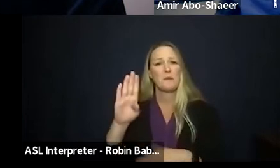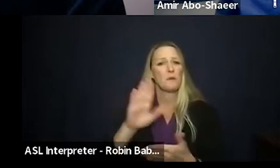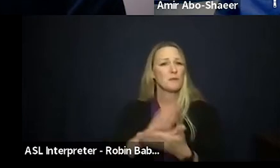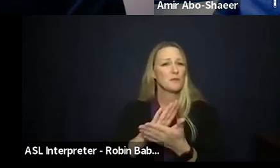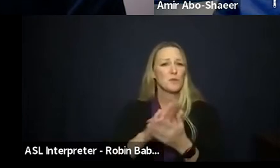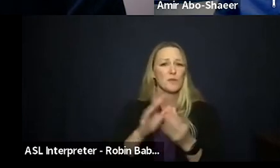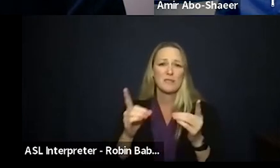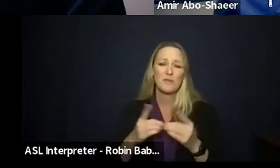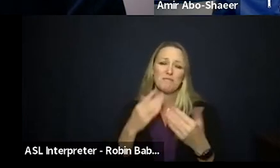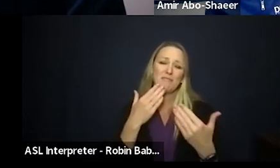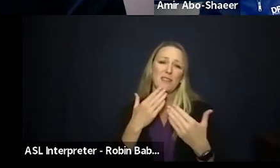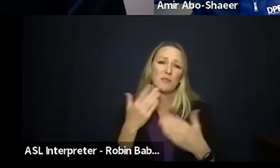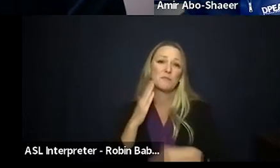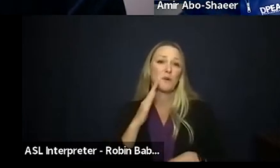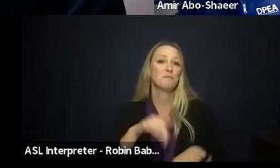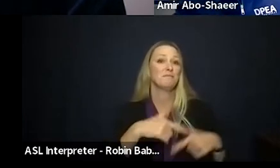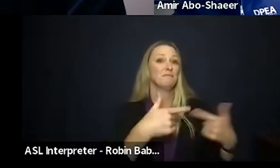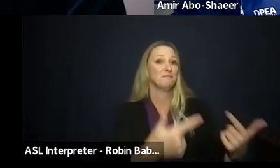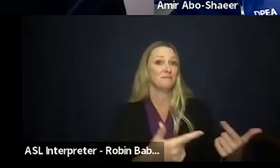to daniel